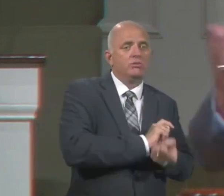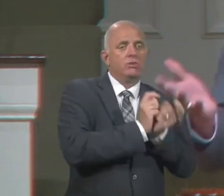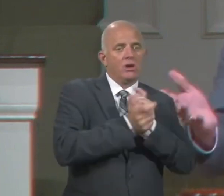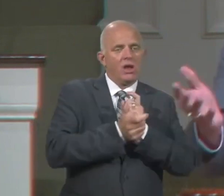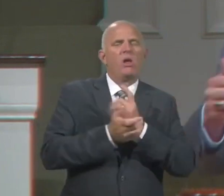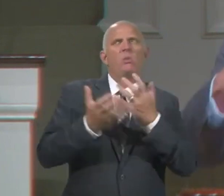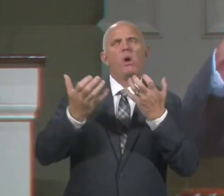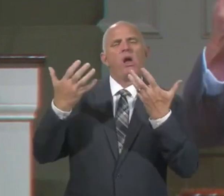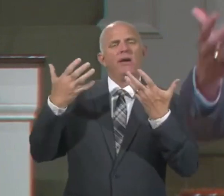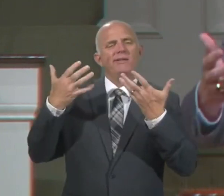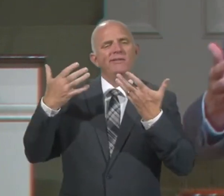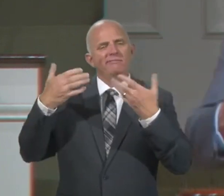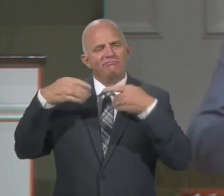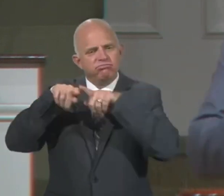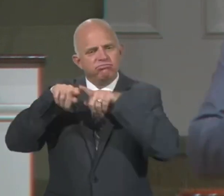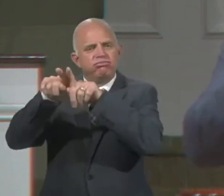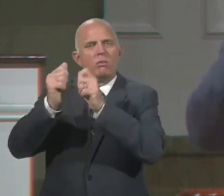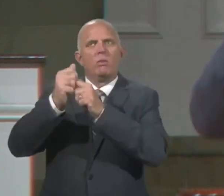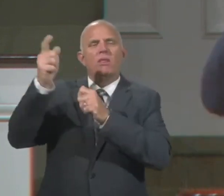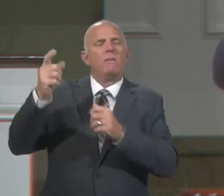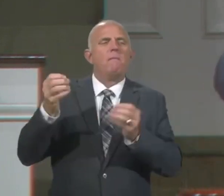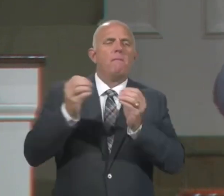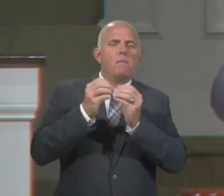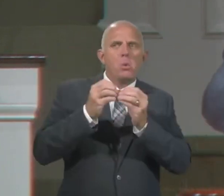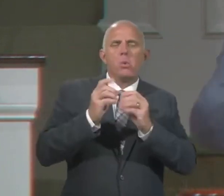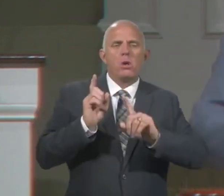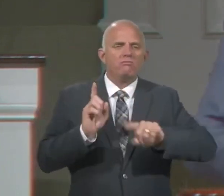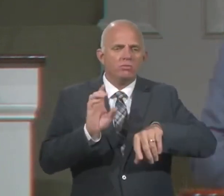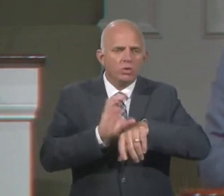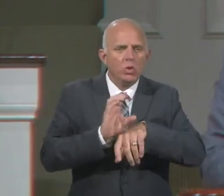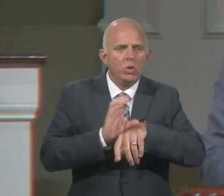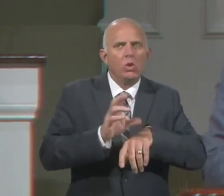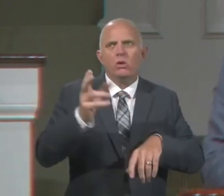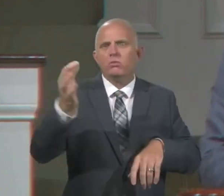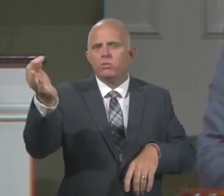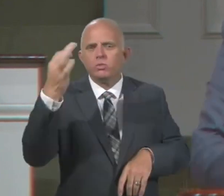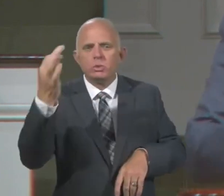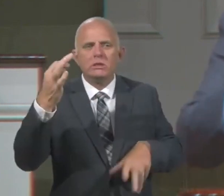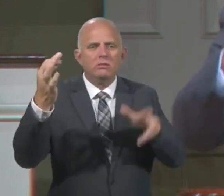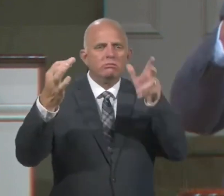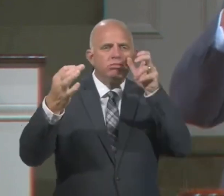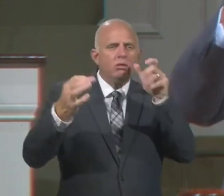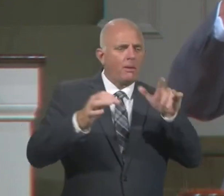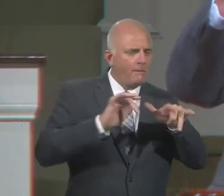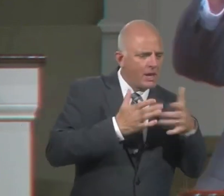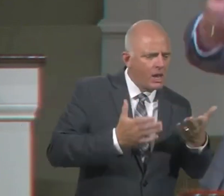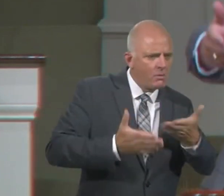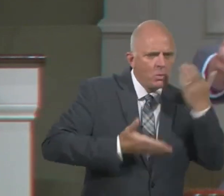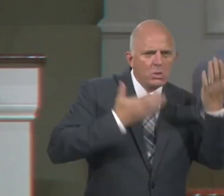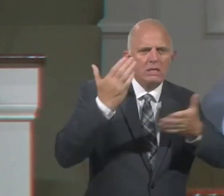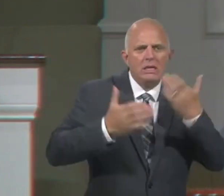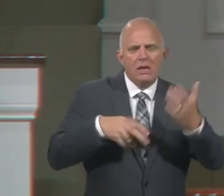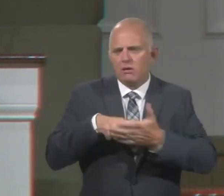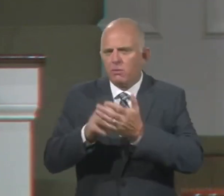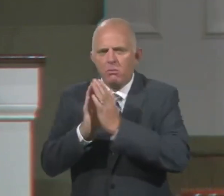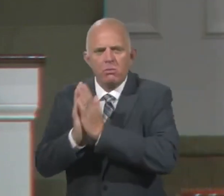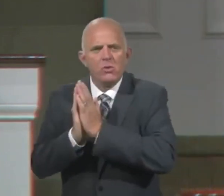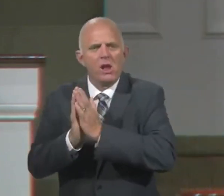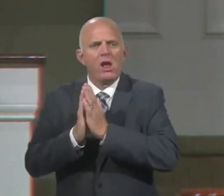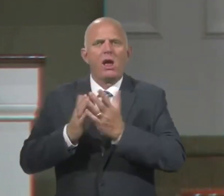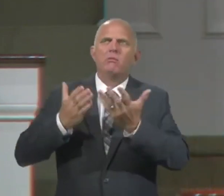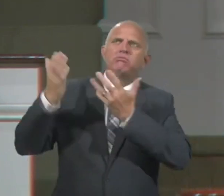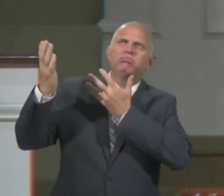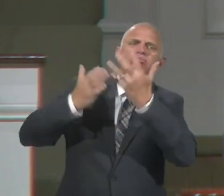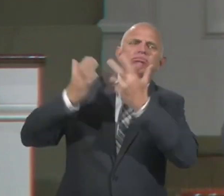time in church and listening to messages and listening to the word of God, and we spend time on our knees, we spend time walking with God, the more